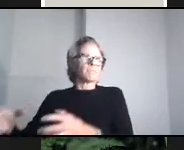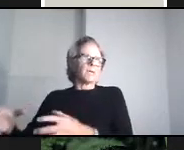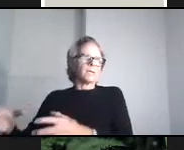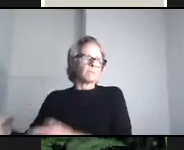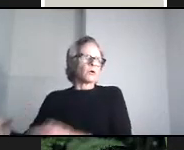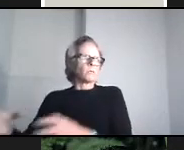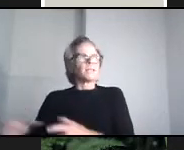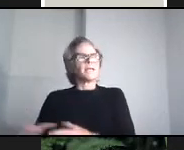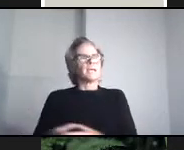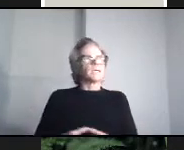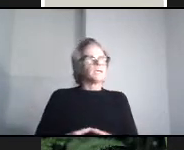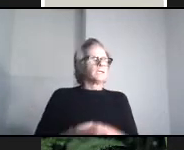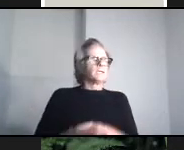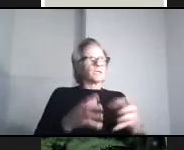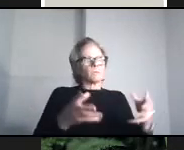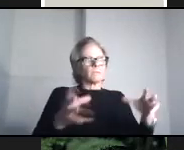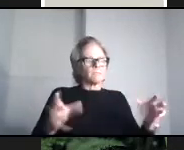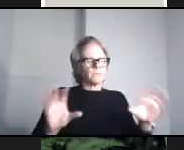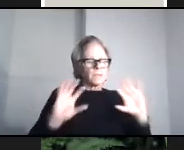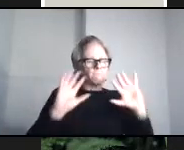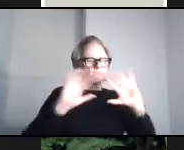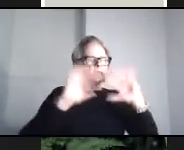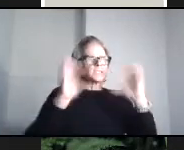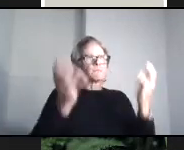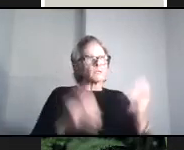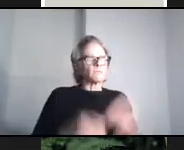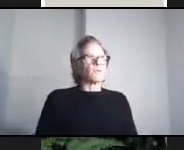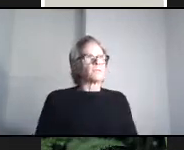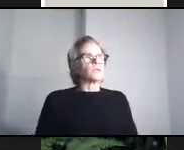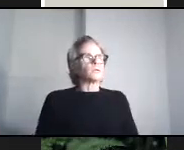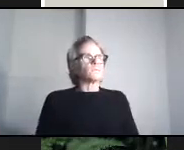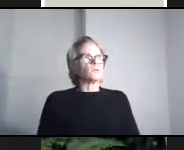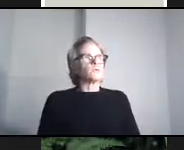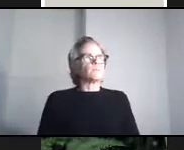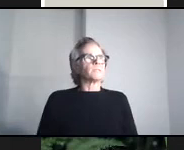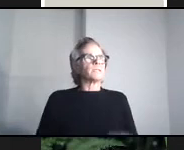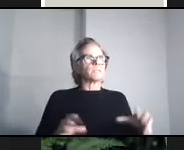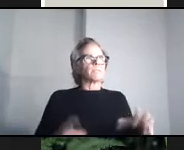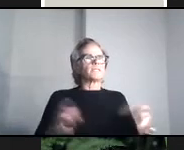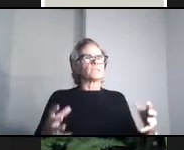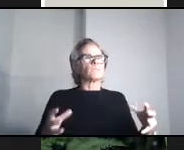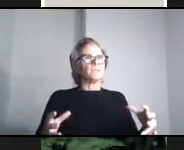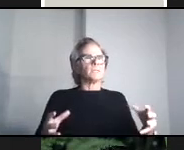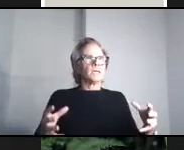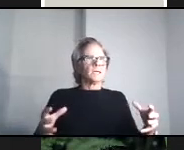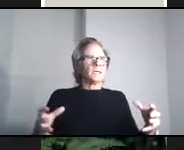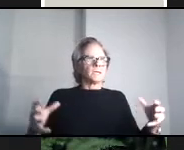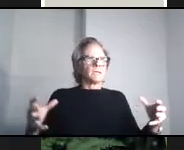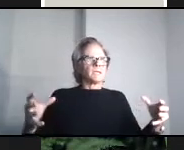and learn play, a little kind of conceptually formed igloo, if you will, but it's a place that will